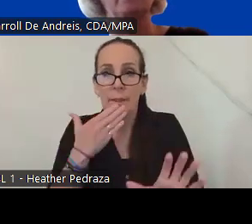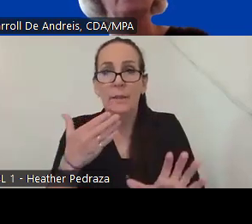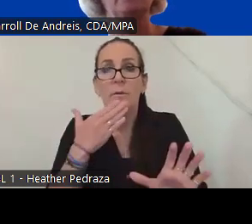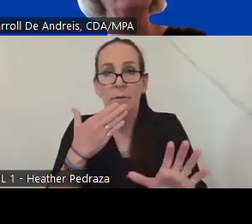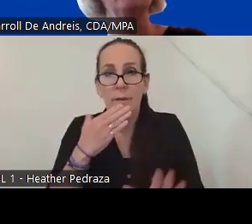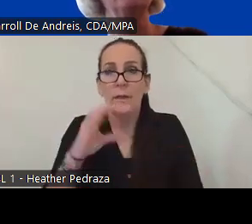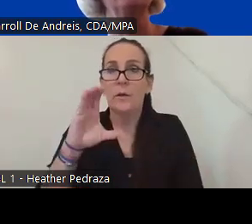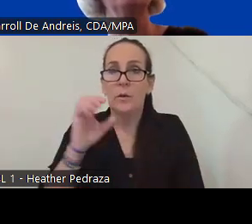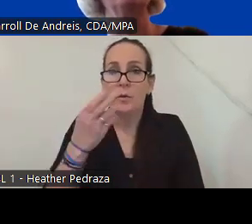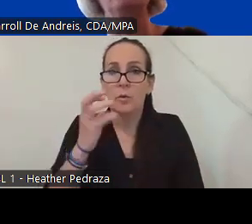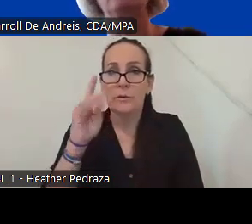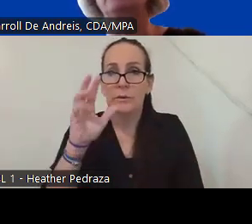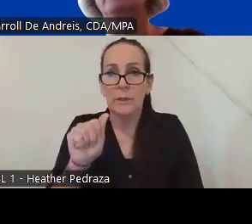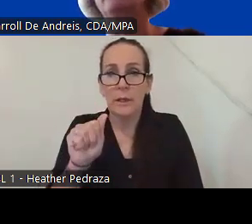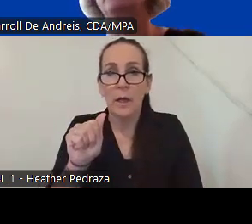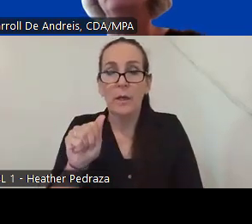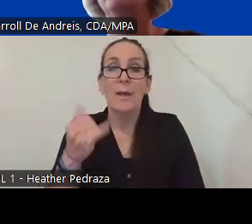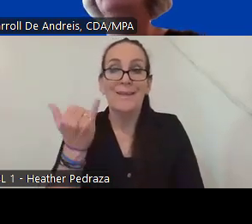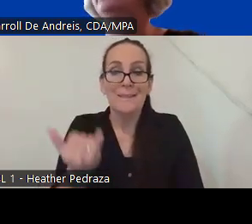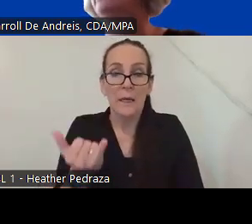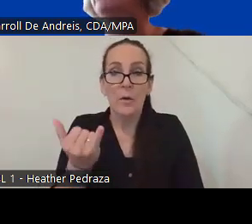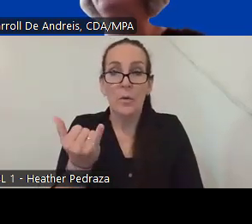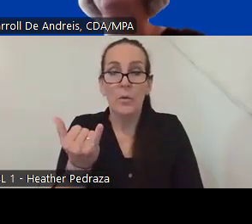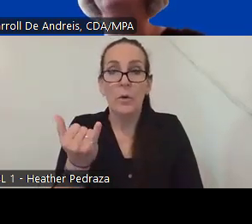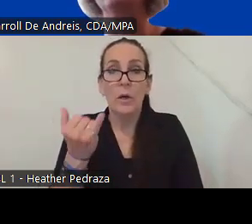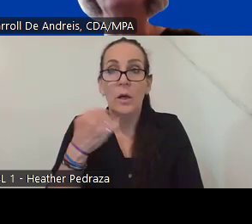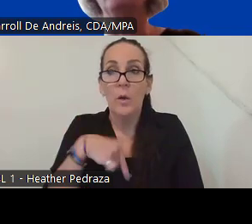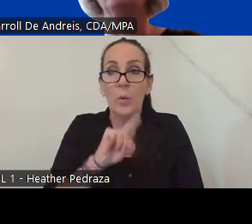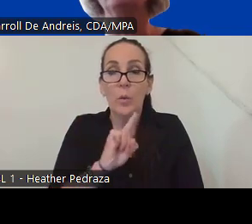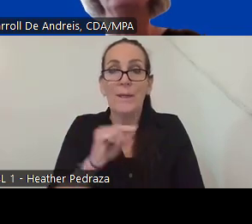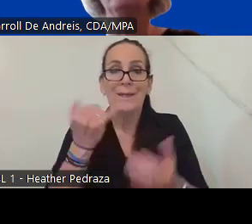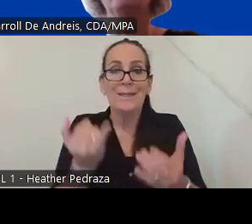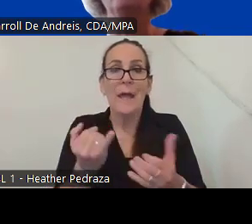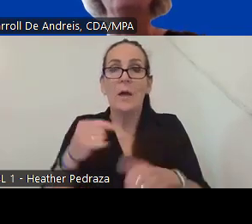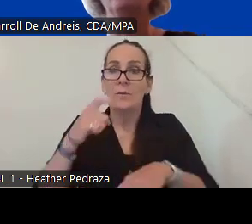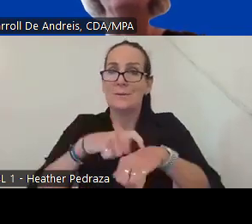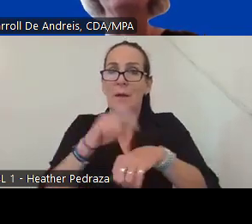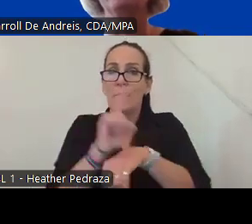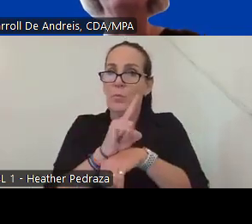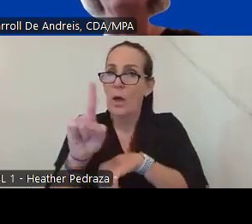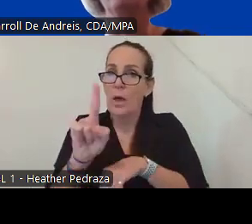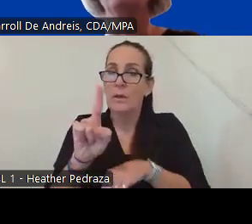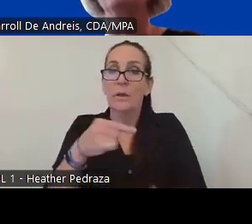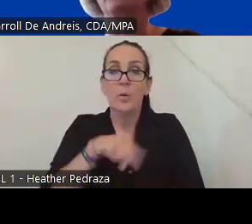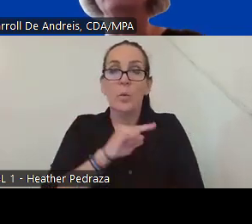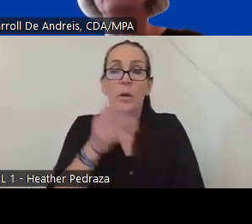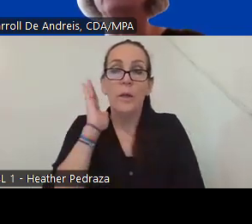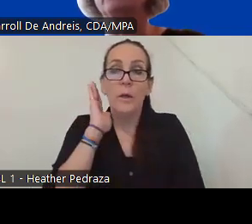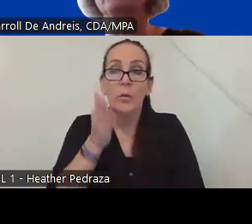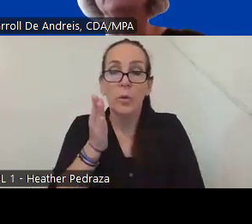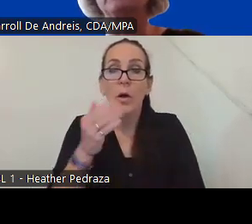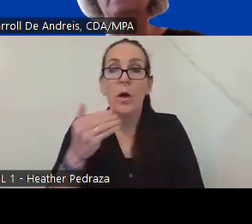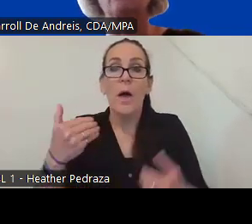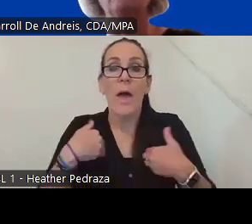your comment. I do want to direct you all. We are at 1 o'clock. We're going to have our